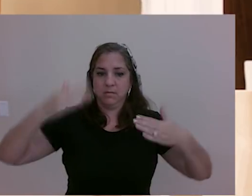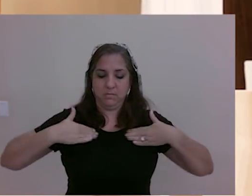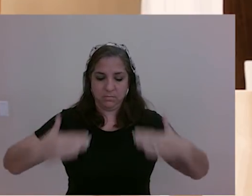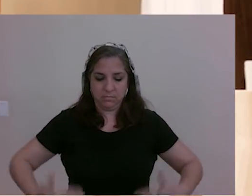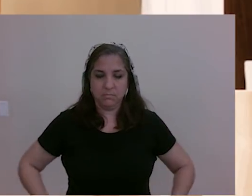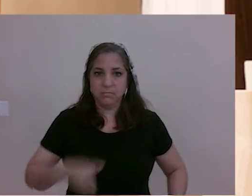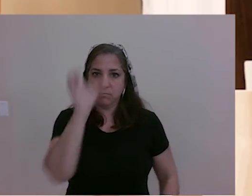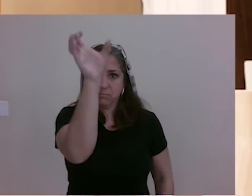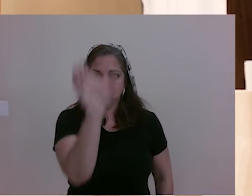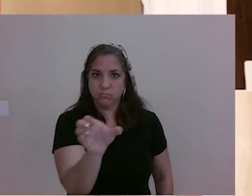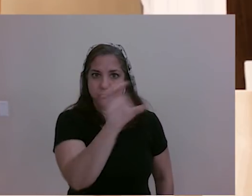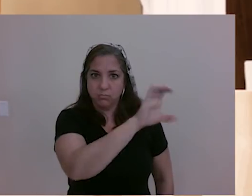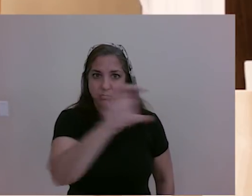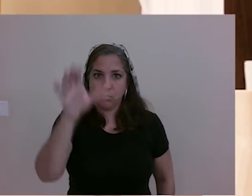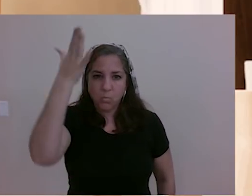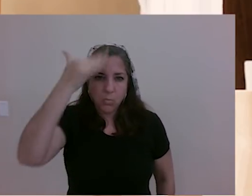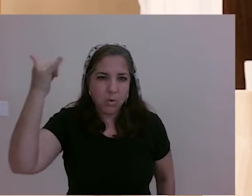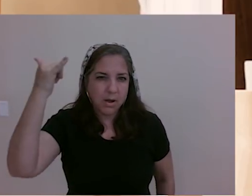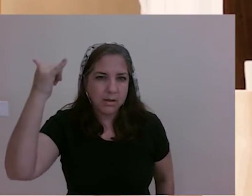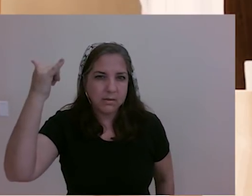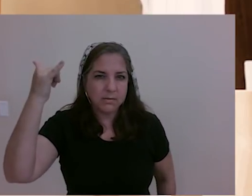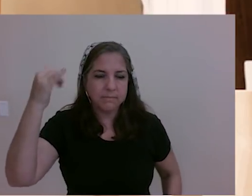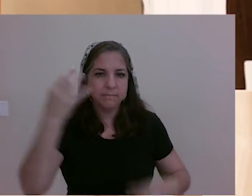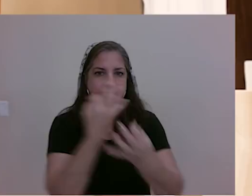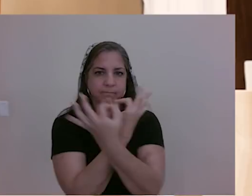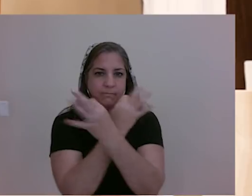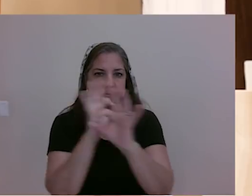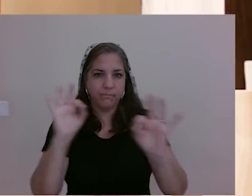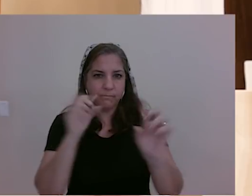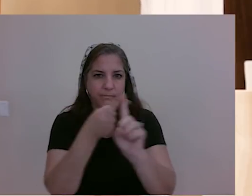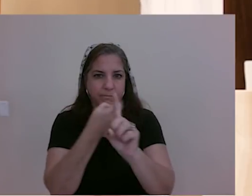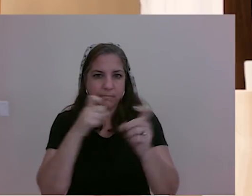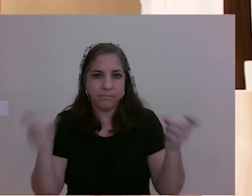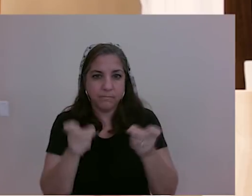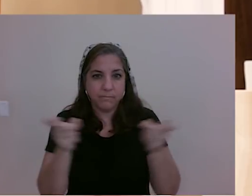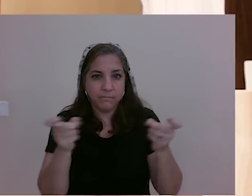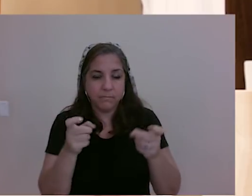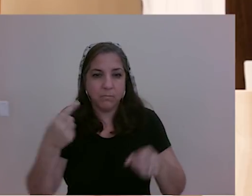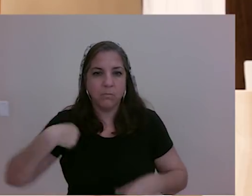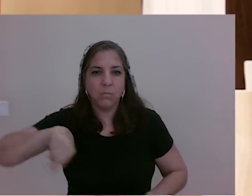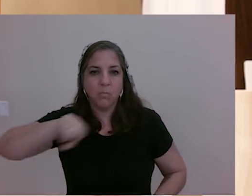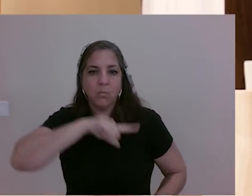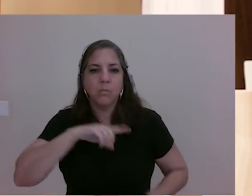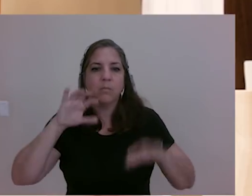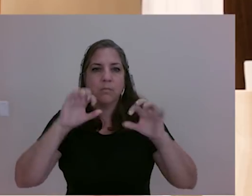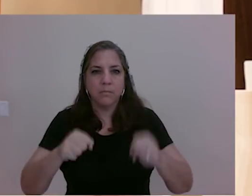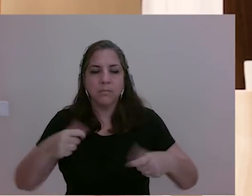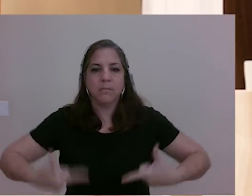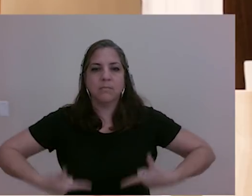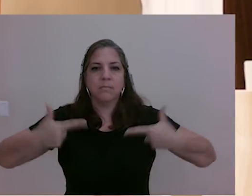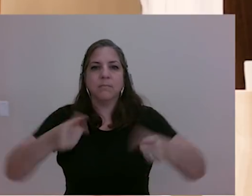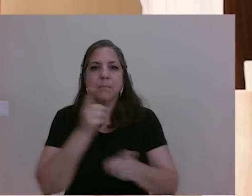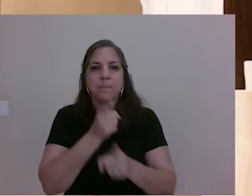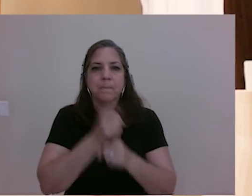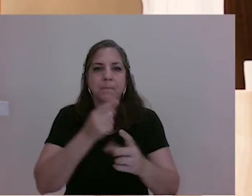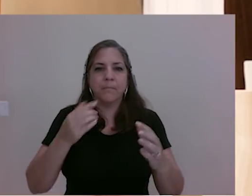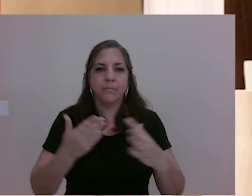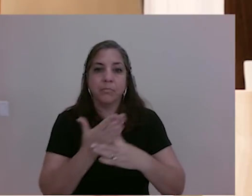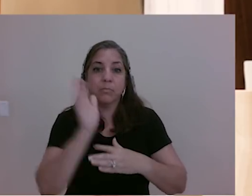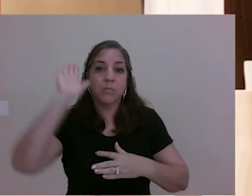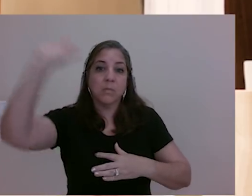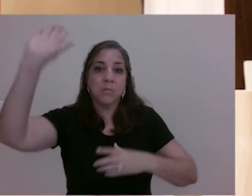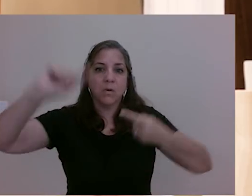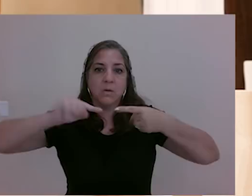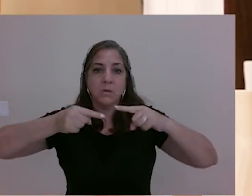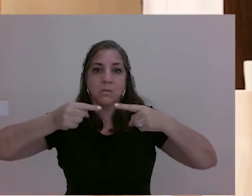cross, so that, free from sin, we might just live righteousness. By his wounds you have